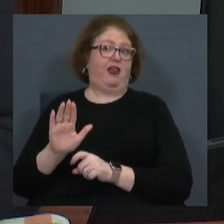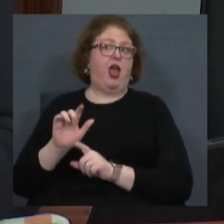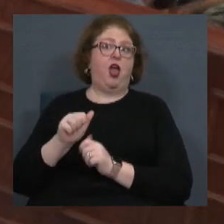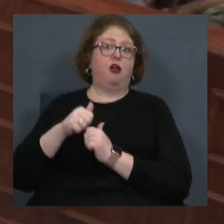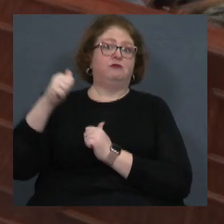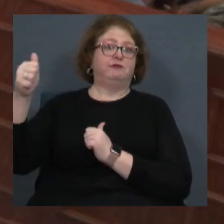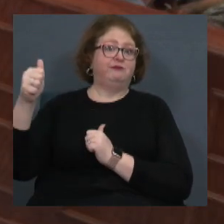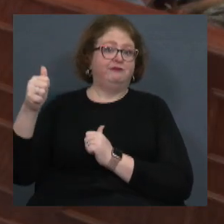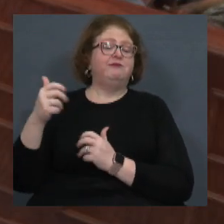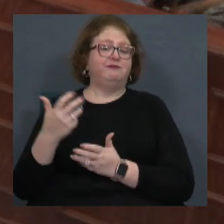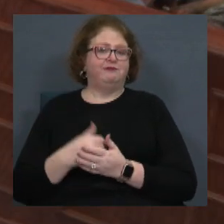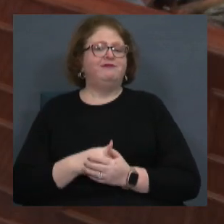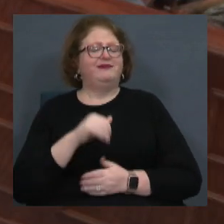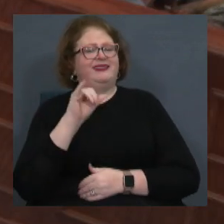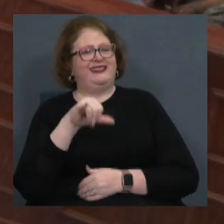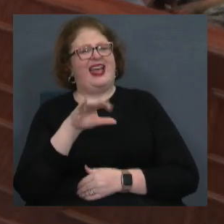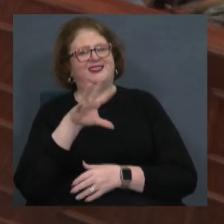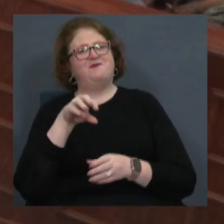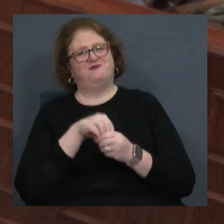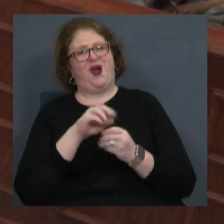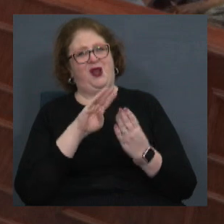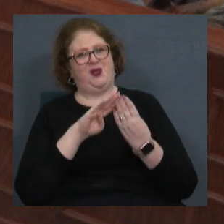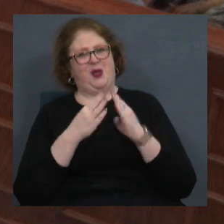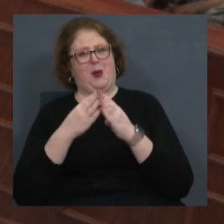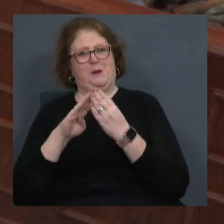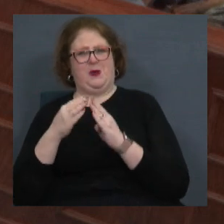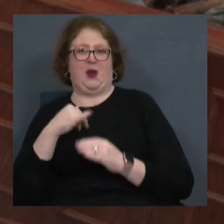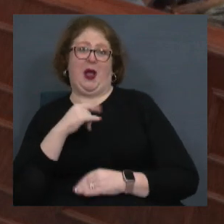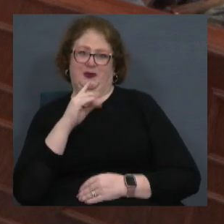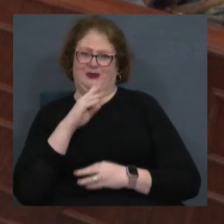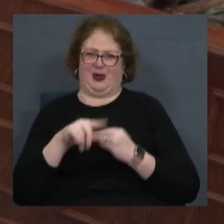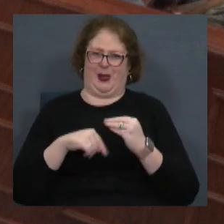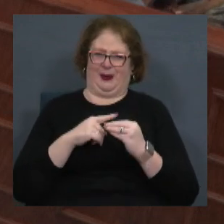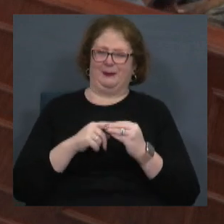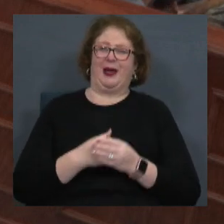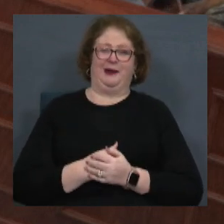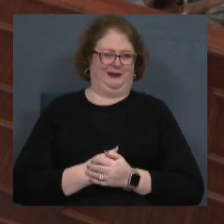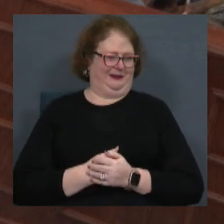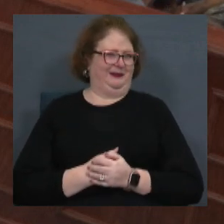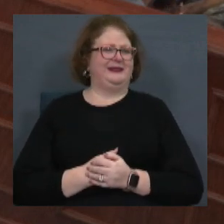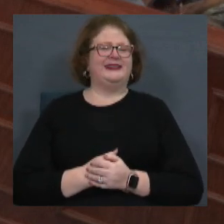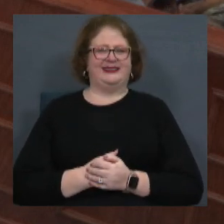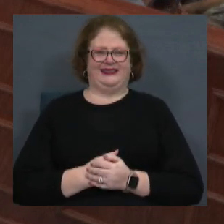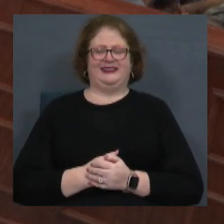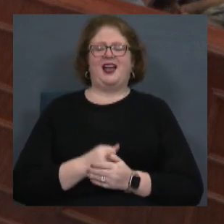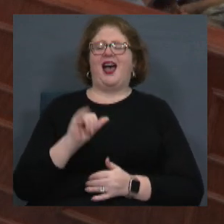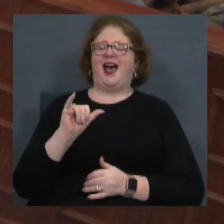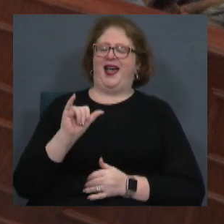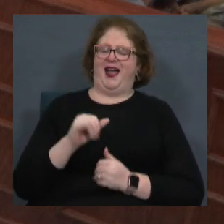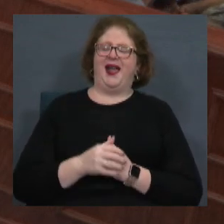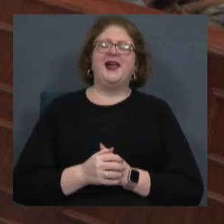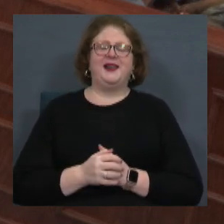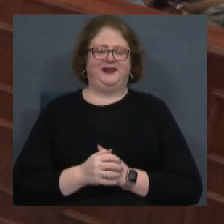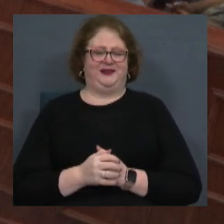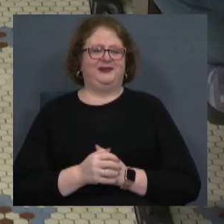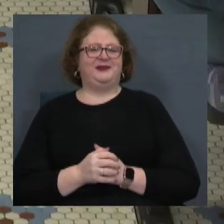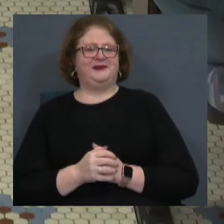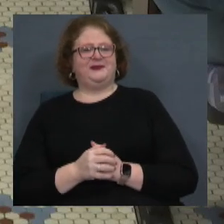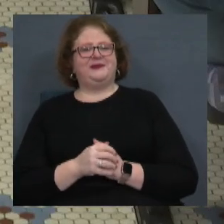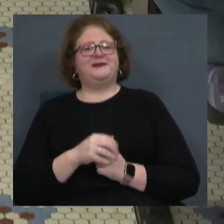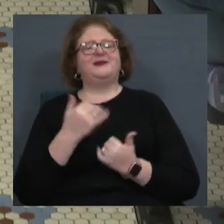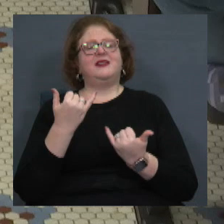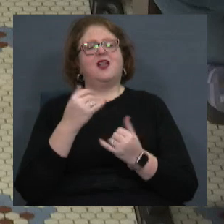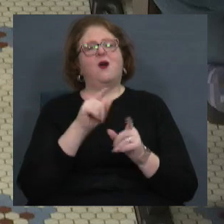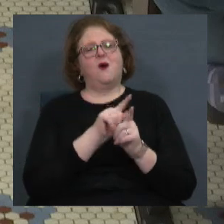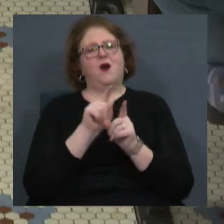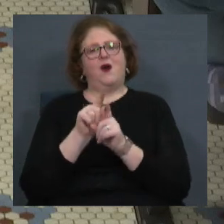that's part of the community I was referring to. All right. Thank you, Mayor. Let me also say, in terms of, Mr. Mayor, one